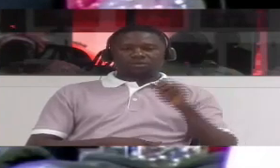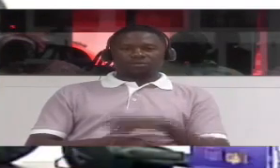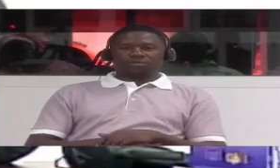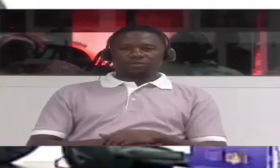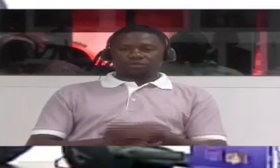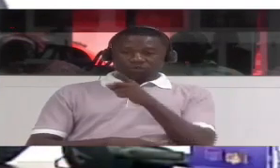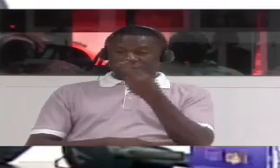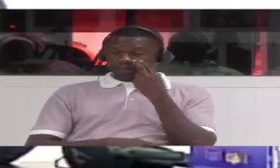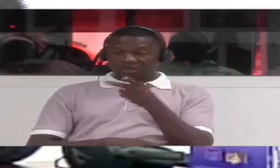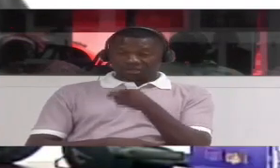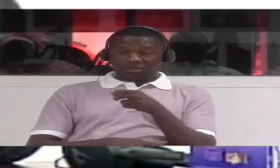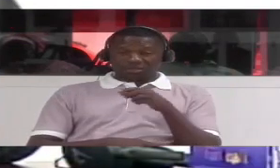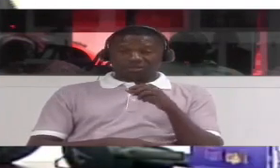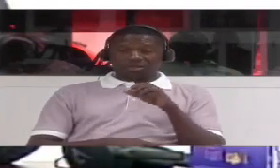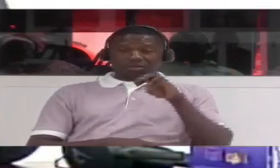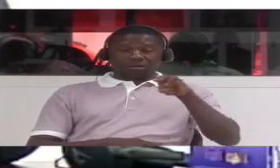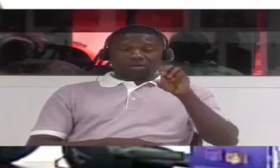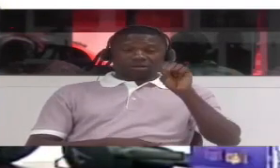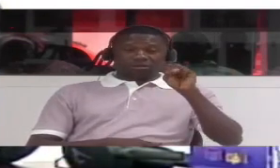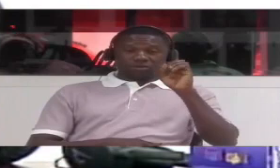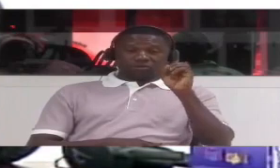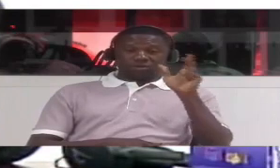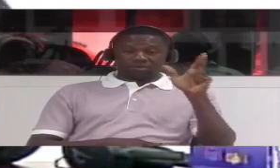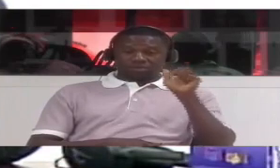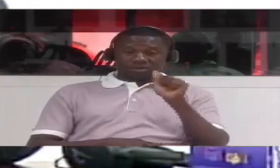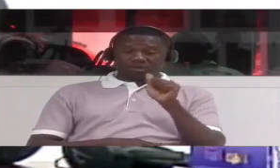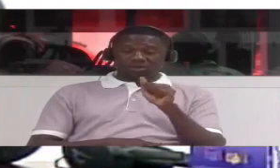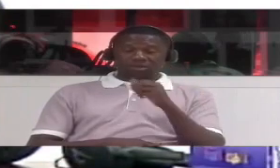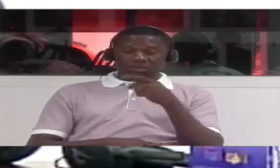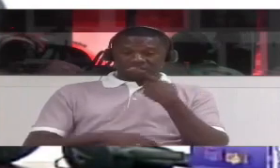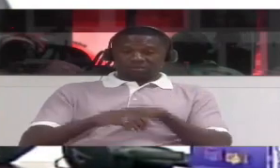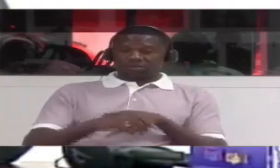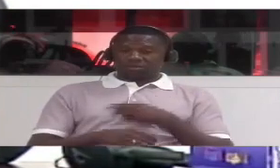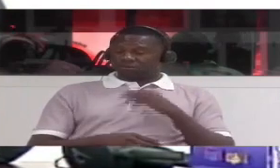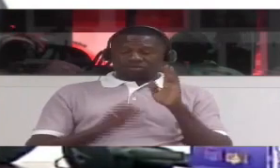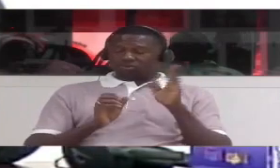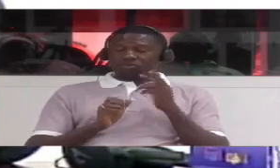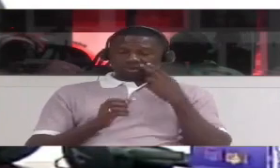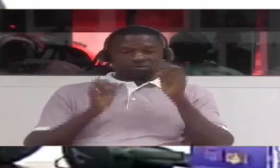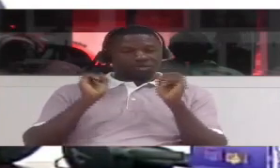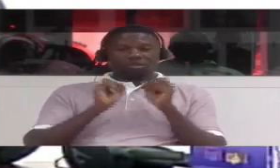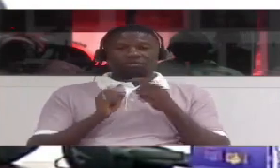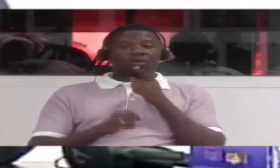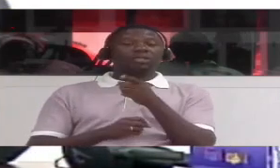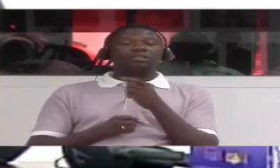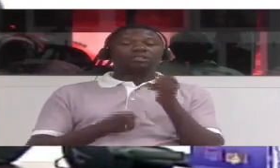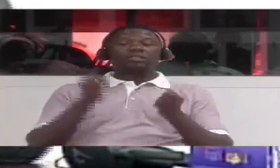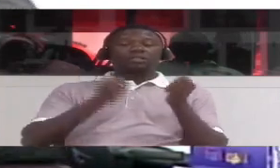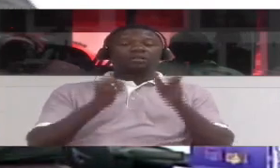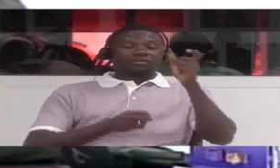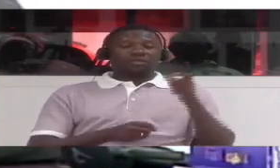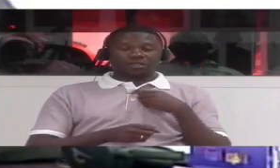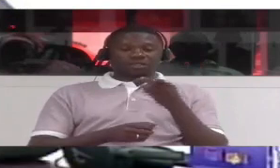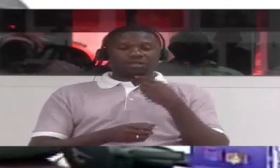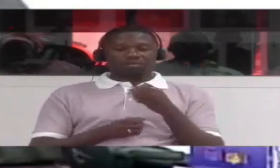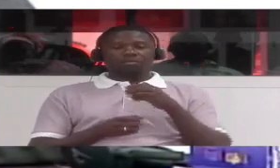not seen this Mr. So with my eyes. But his driver was instructed to take me, and he told me that my boss said I should take you to